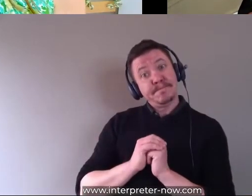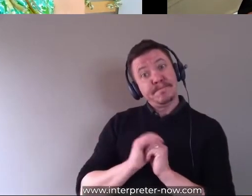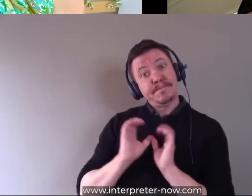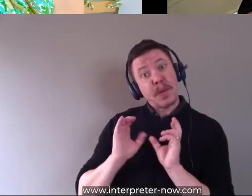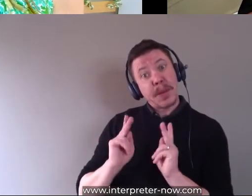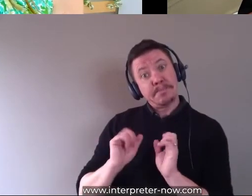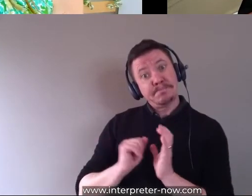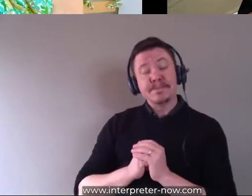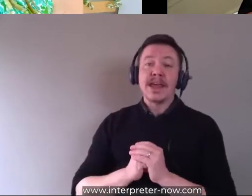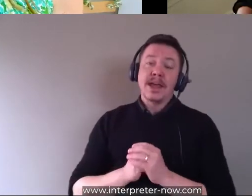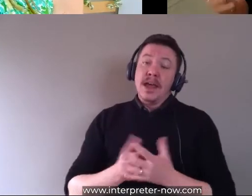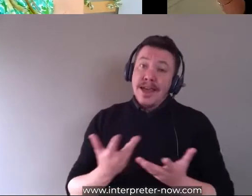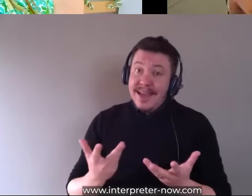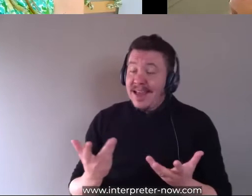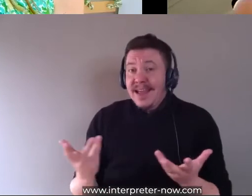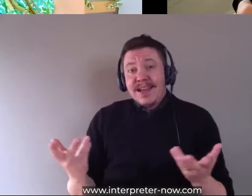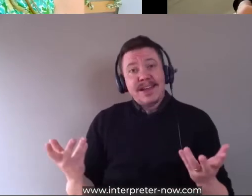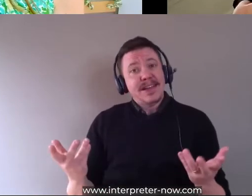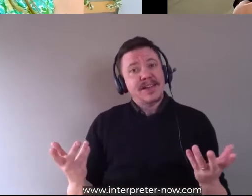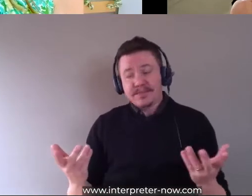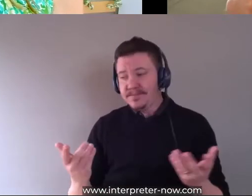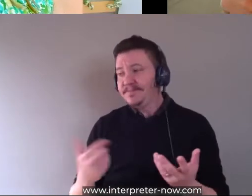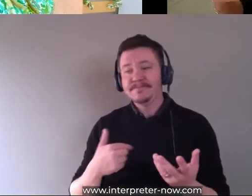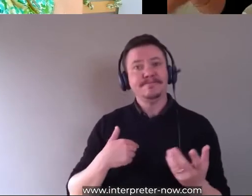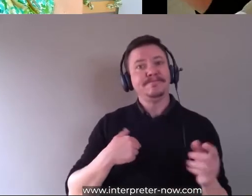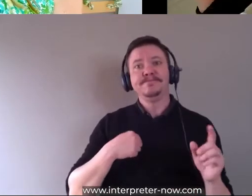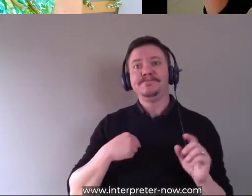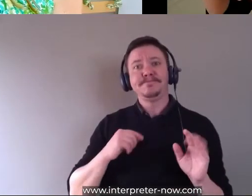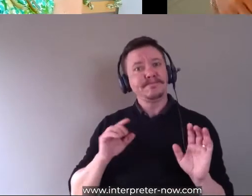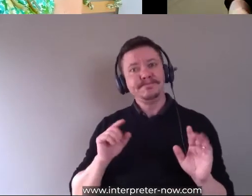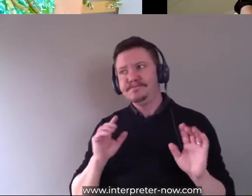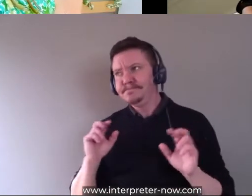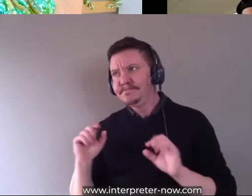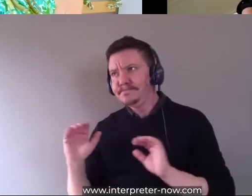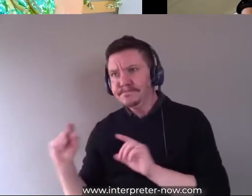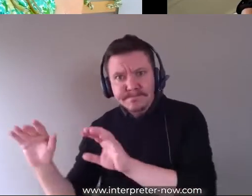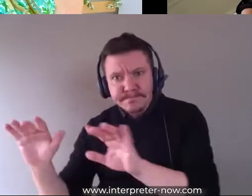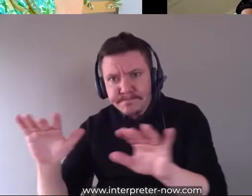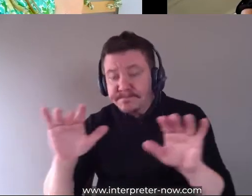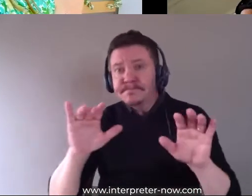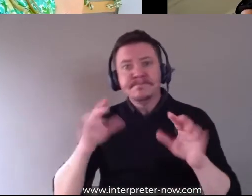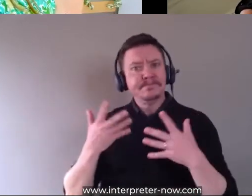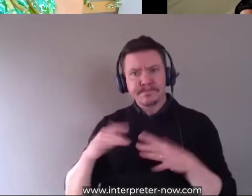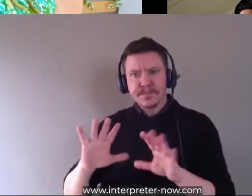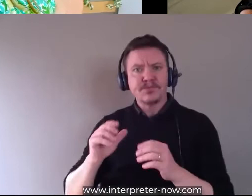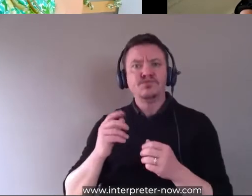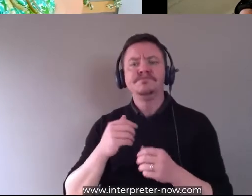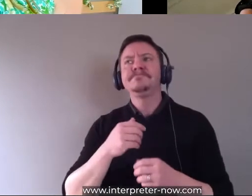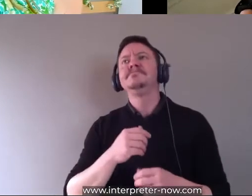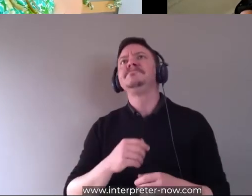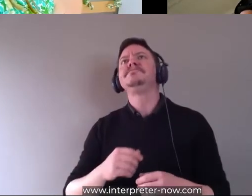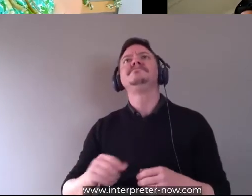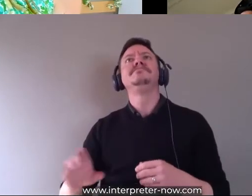So I came back, basically I went and I had this little tour of duty that was not